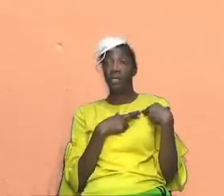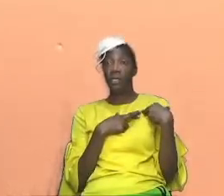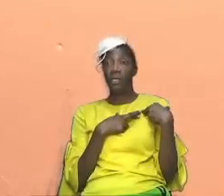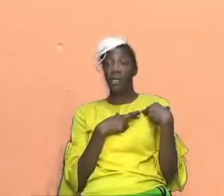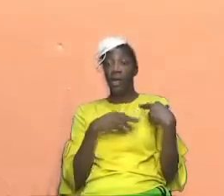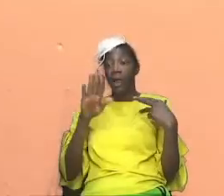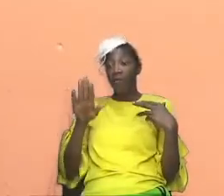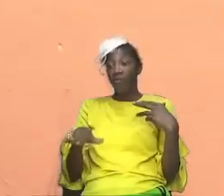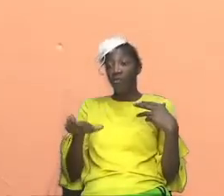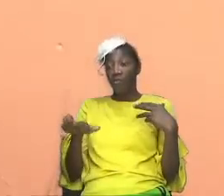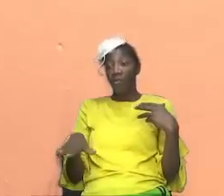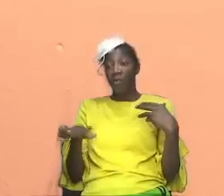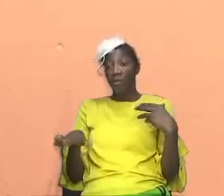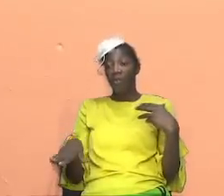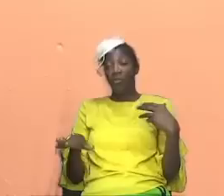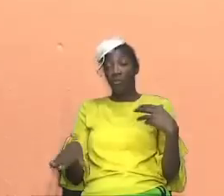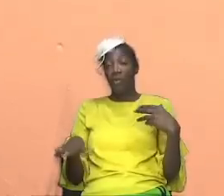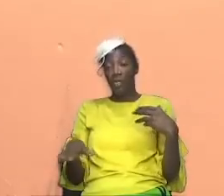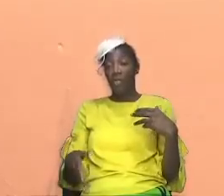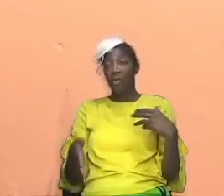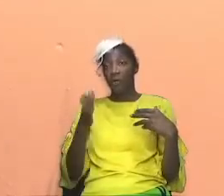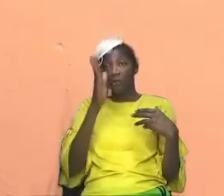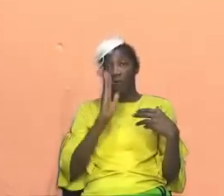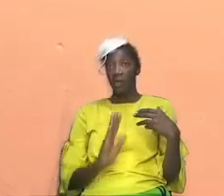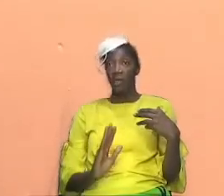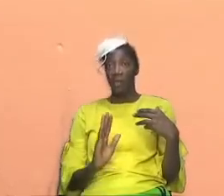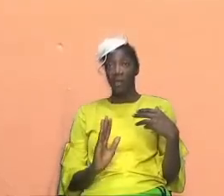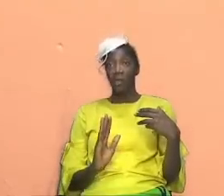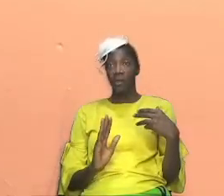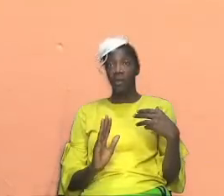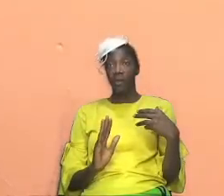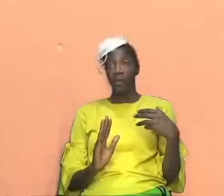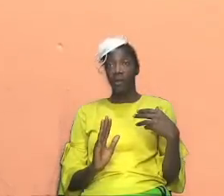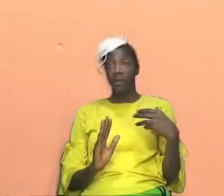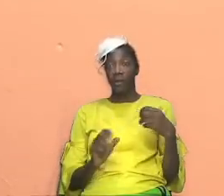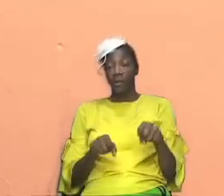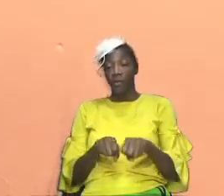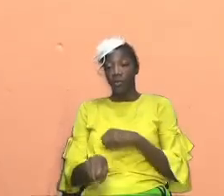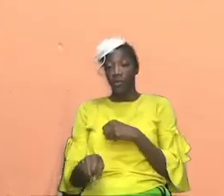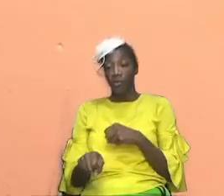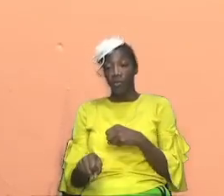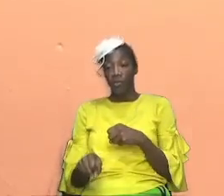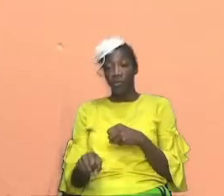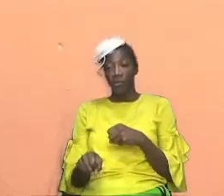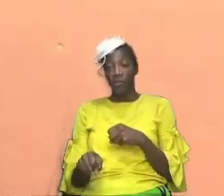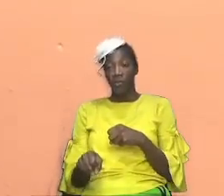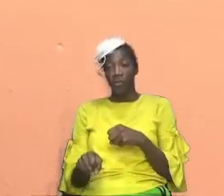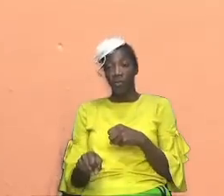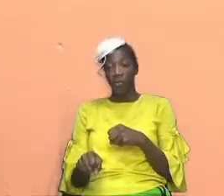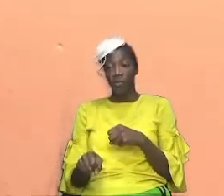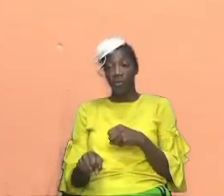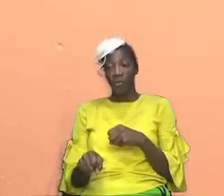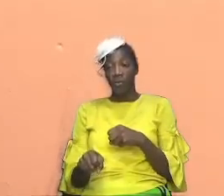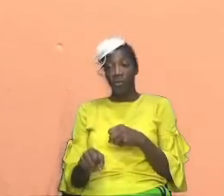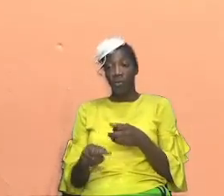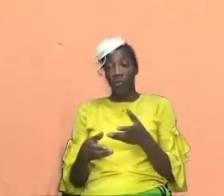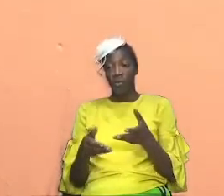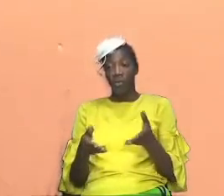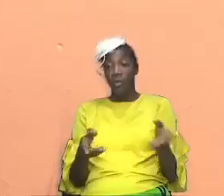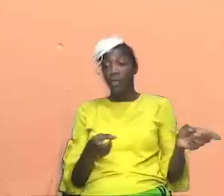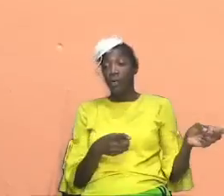sons and daughters of God are, so that we can do what